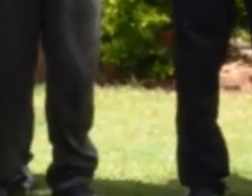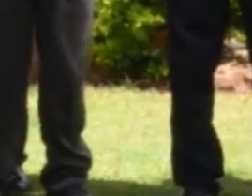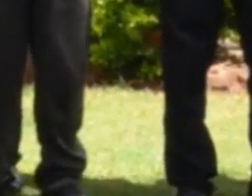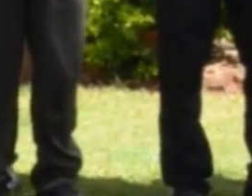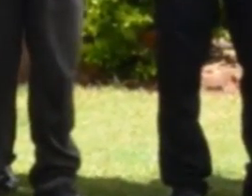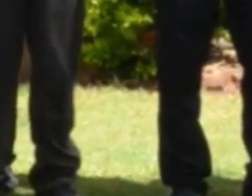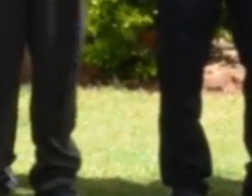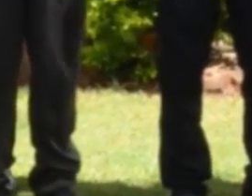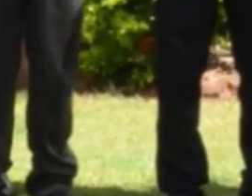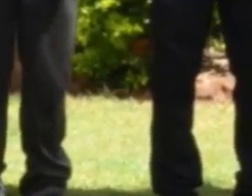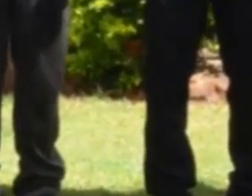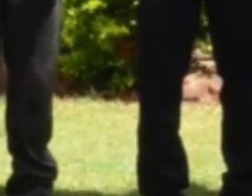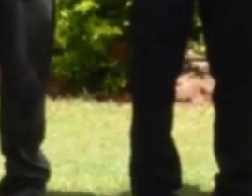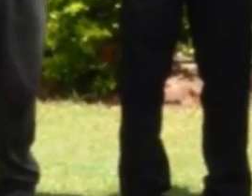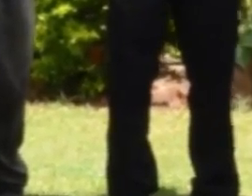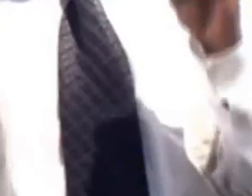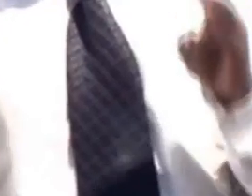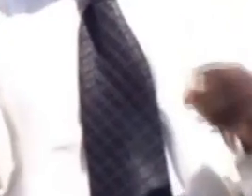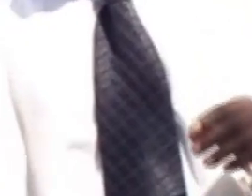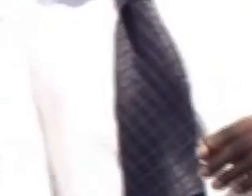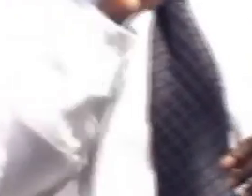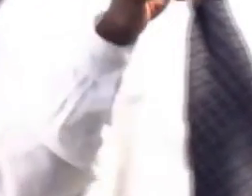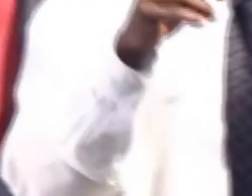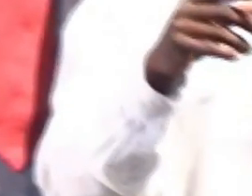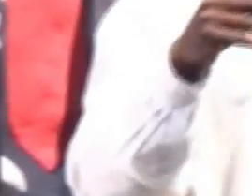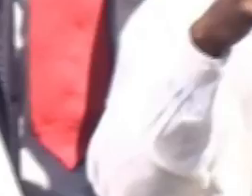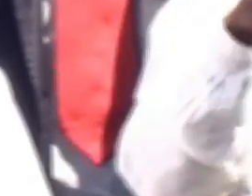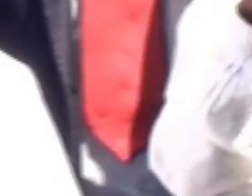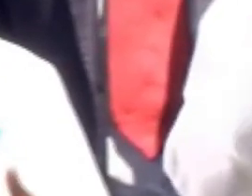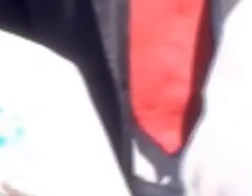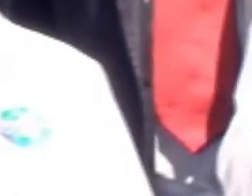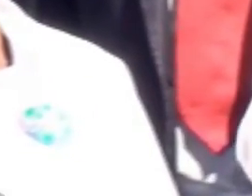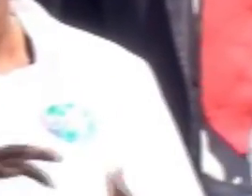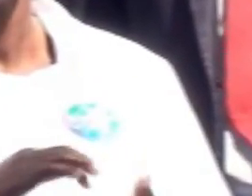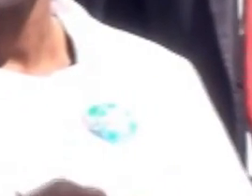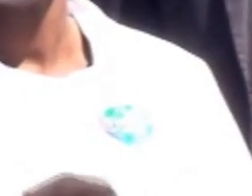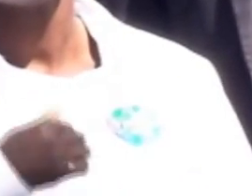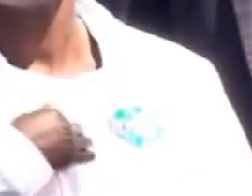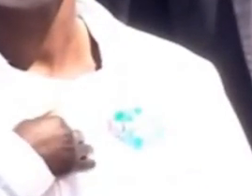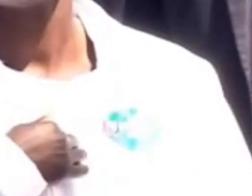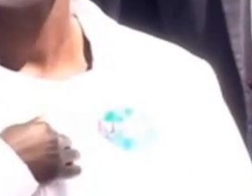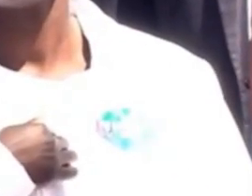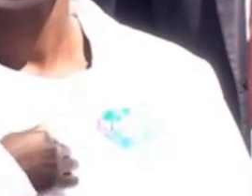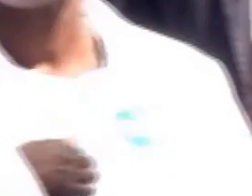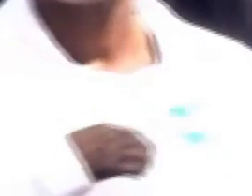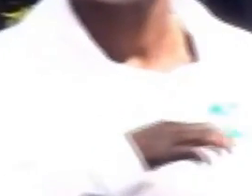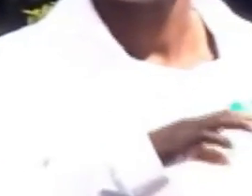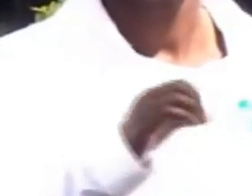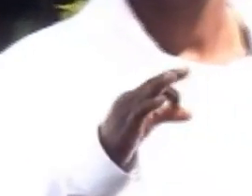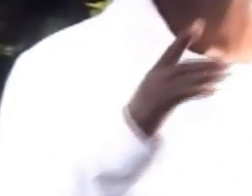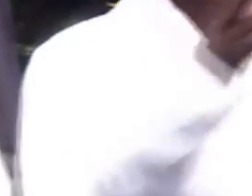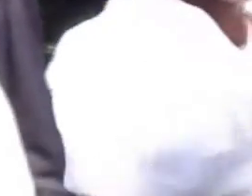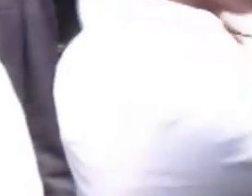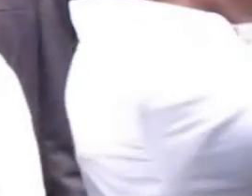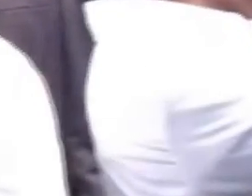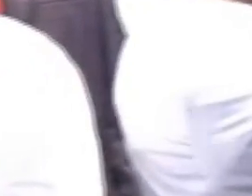lead me all the way. He is the truest friend to me. For